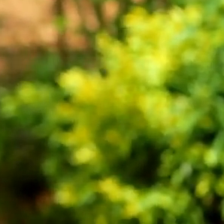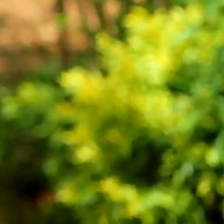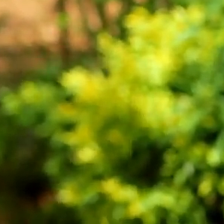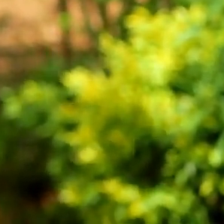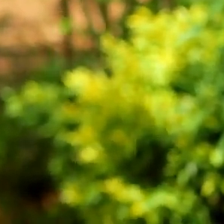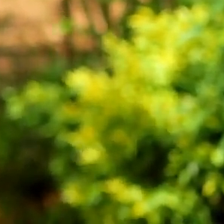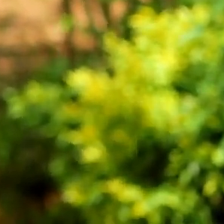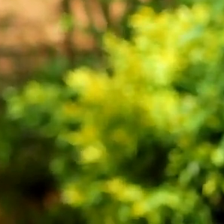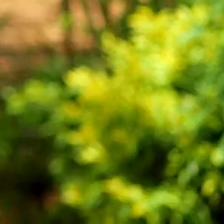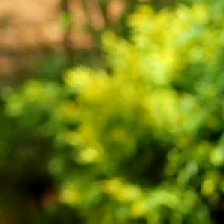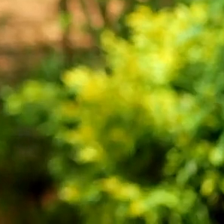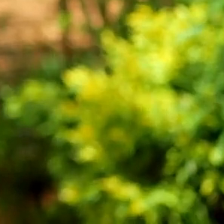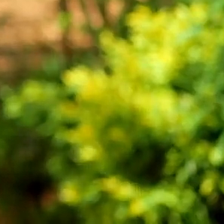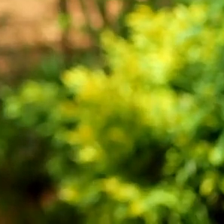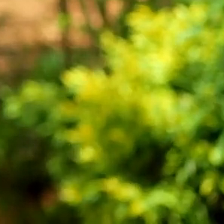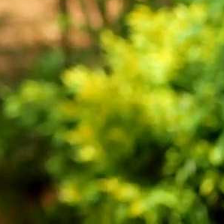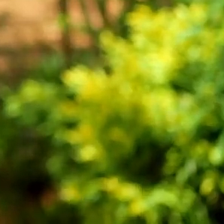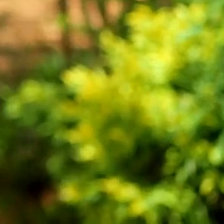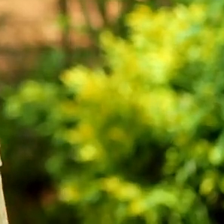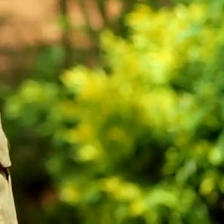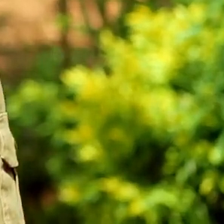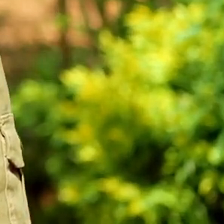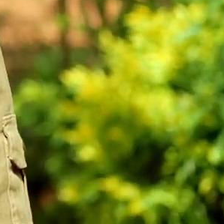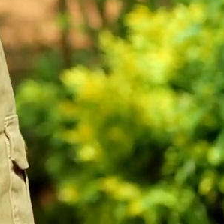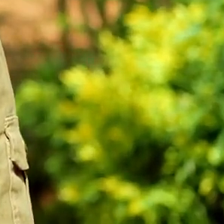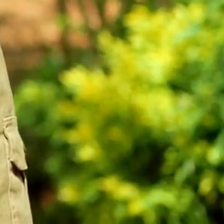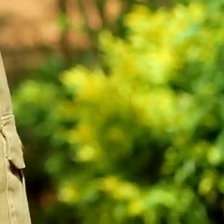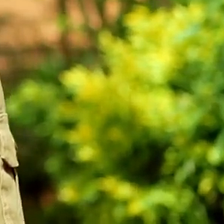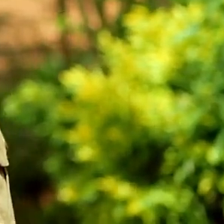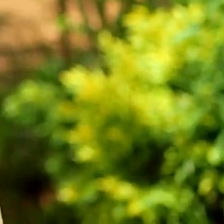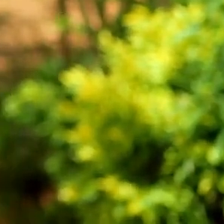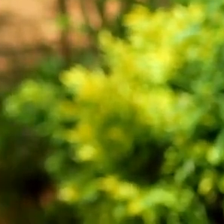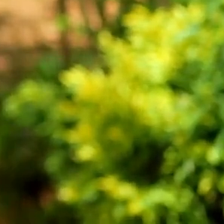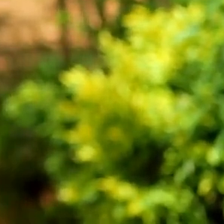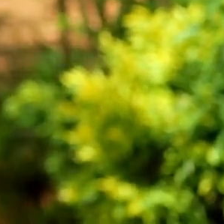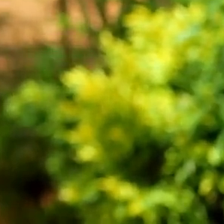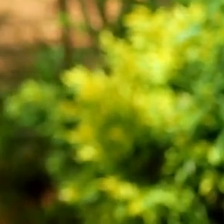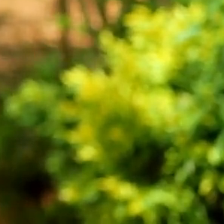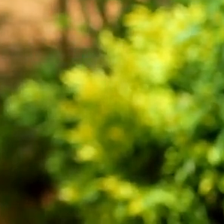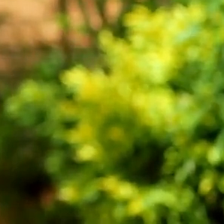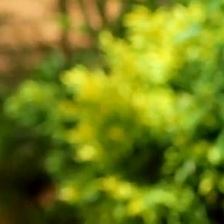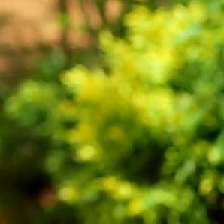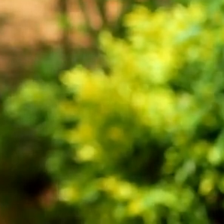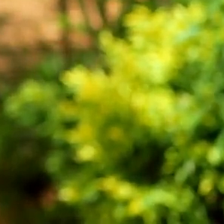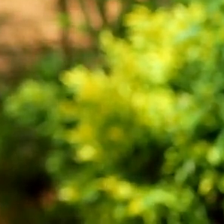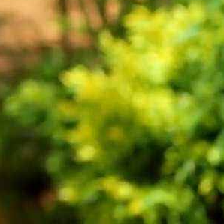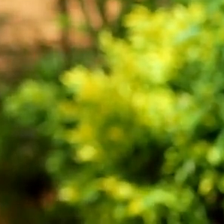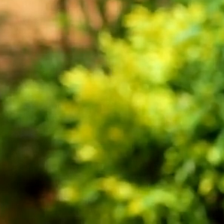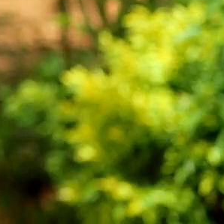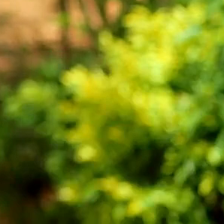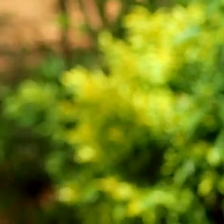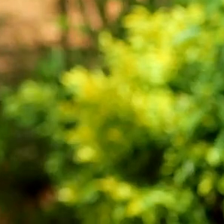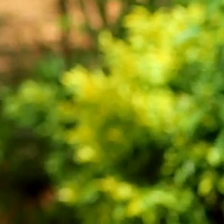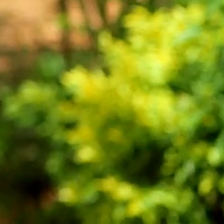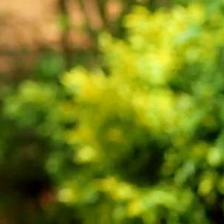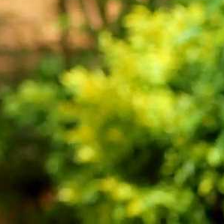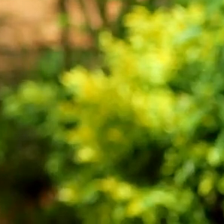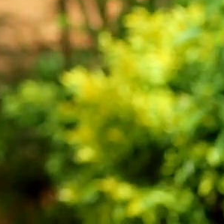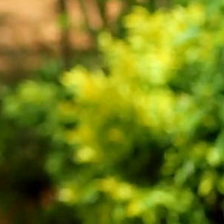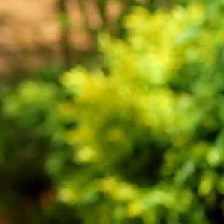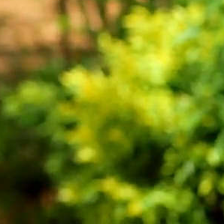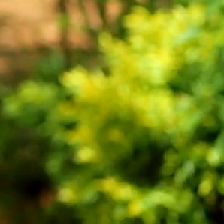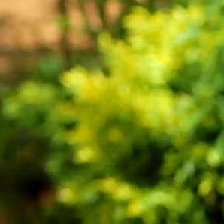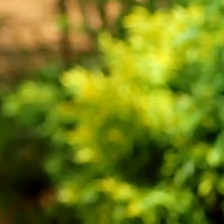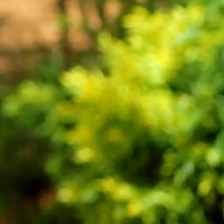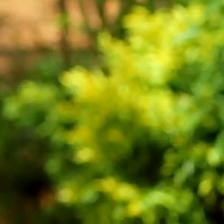up your hand in faith to God as I pray for every need that you may have. But as we pray, please